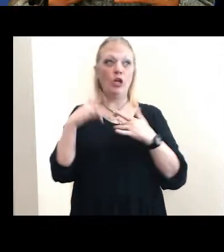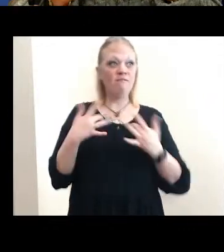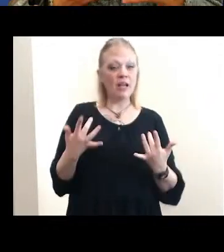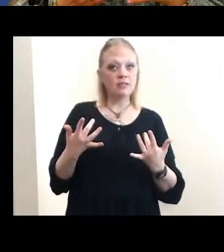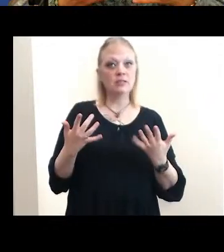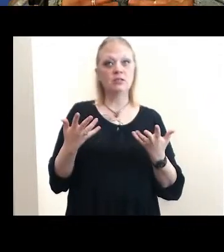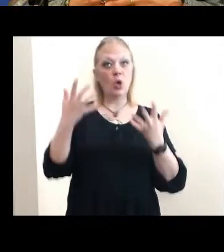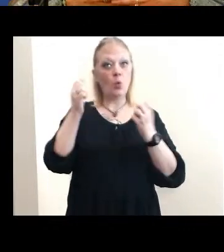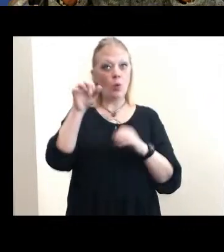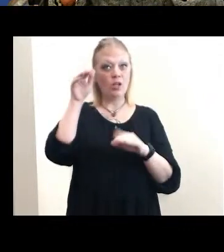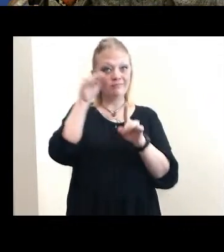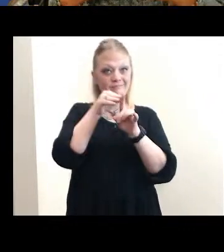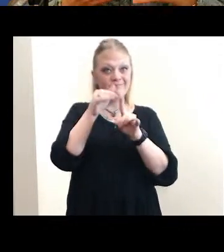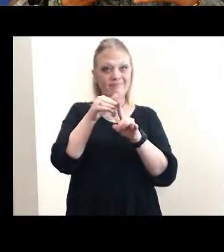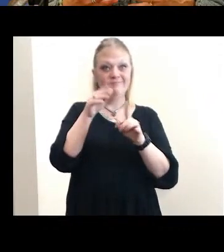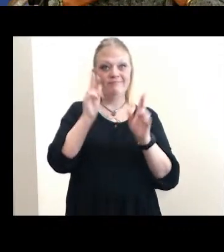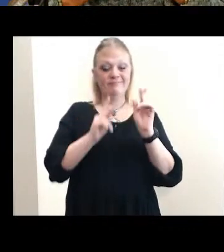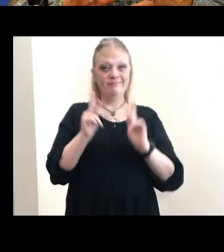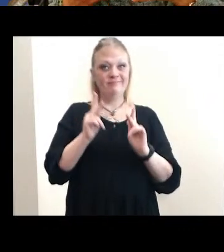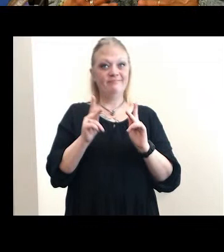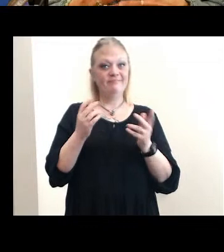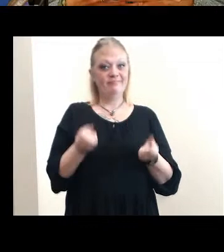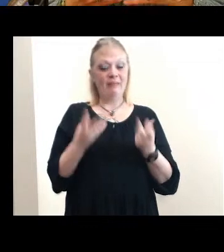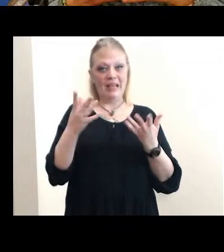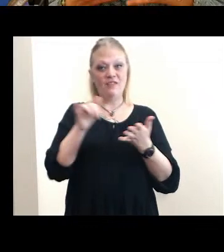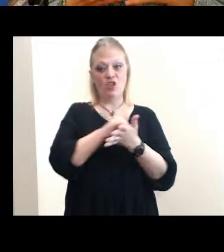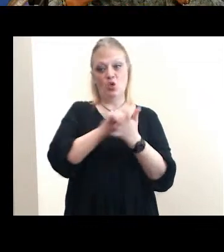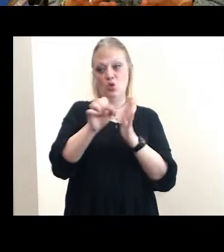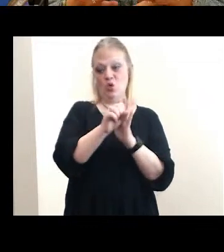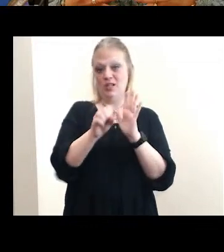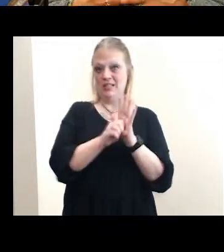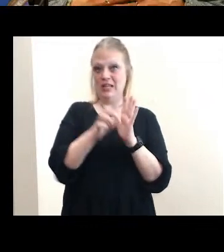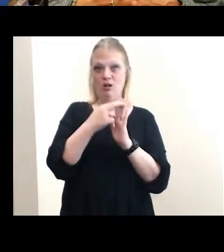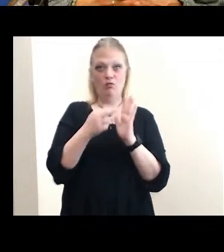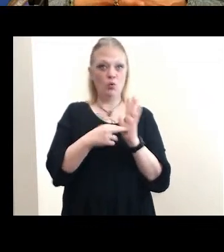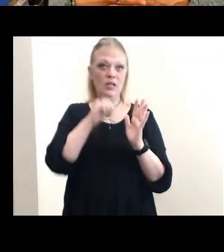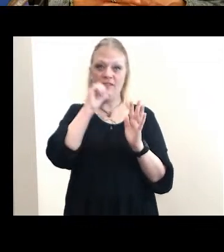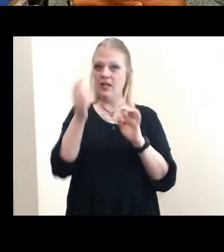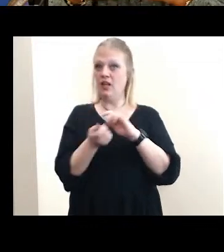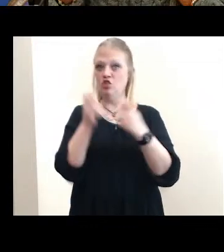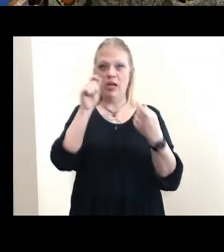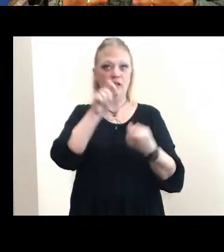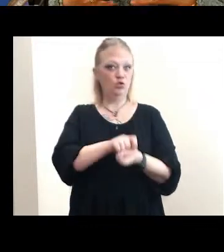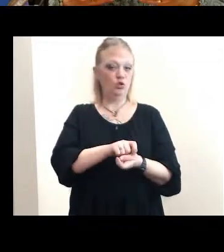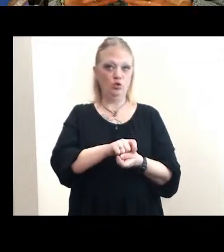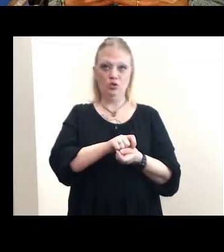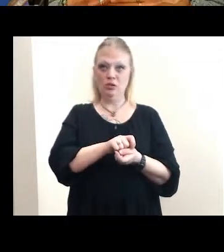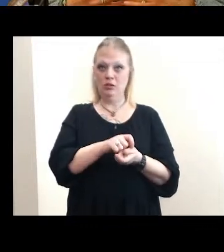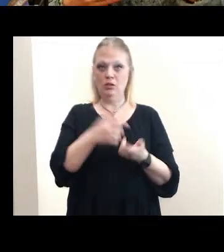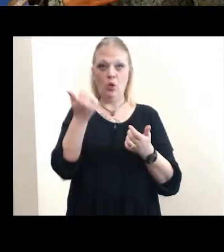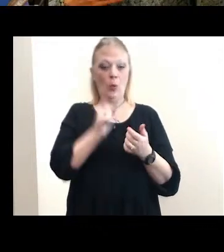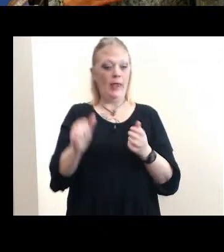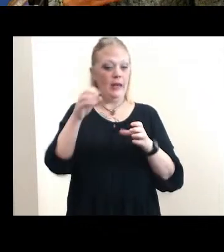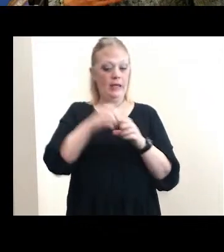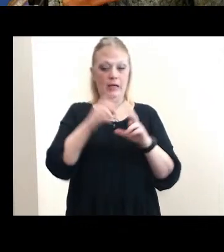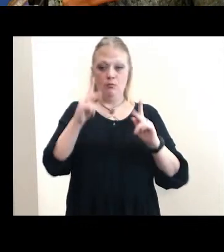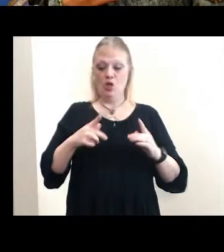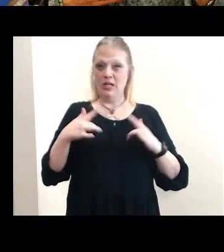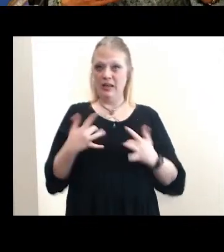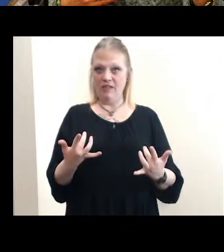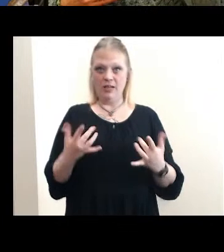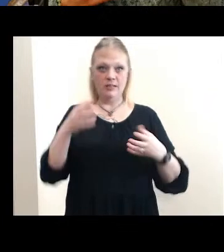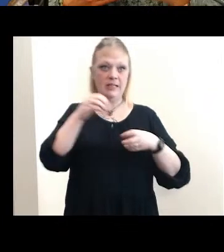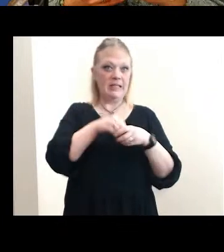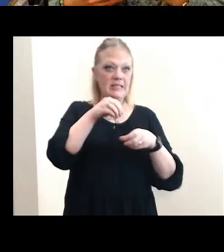So just want to remind people that many of these New York State Forward rules have not changed. So any in-person events, either it